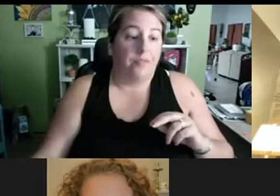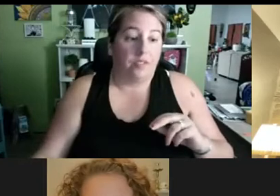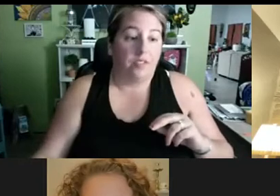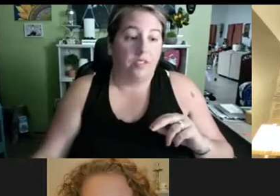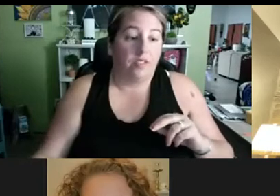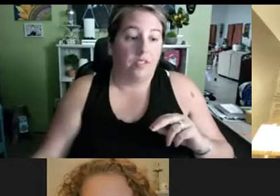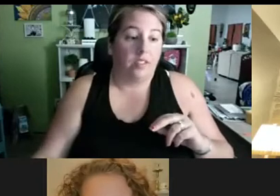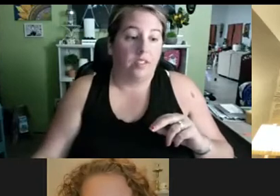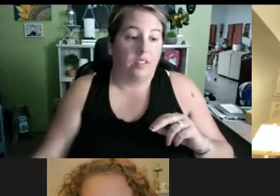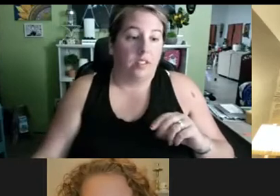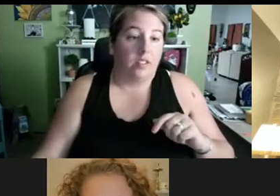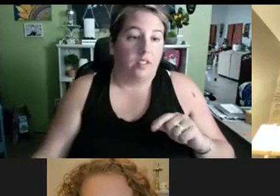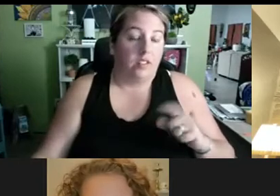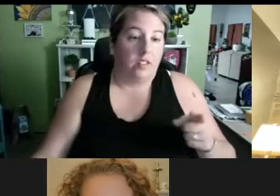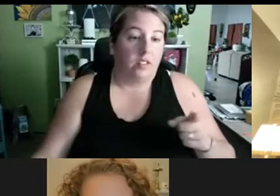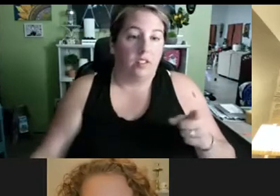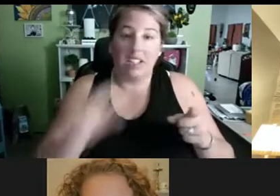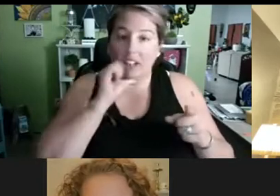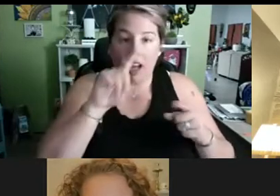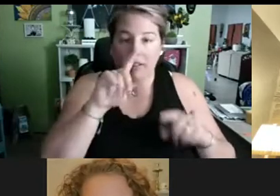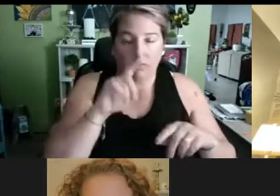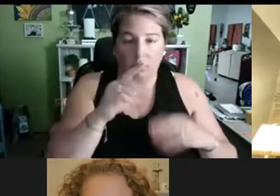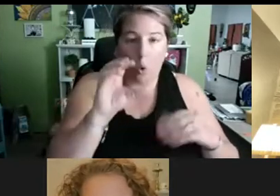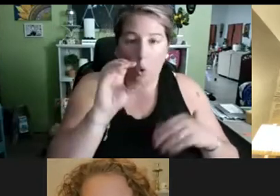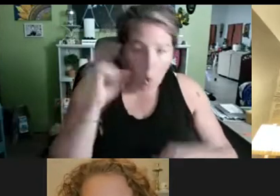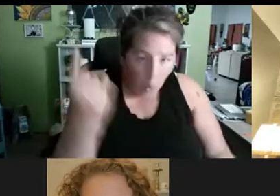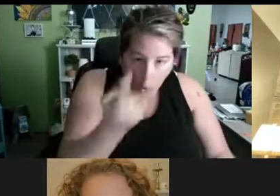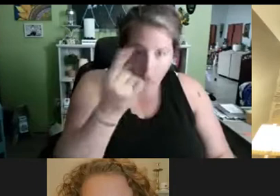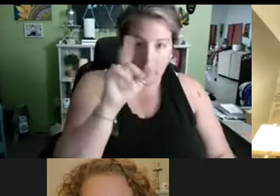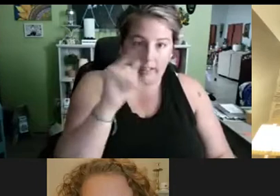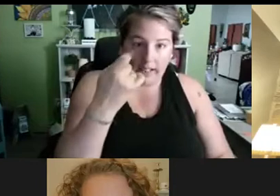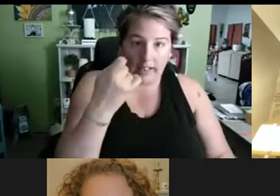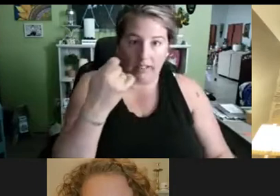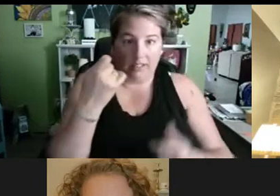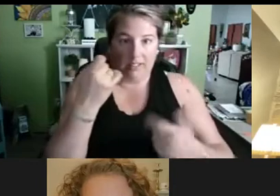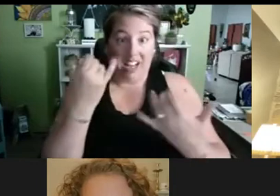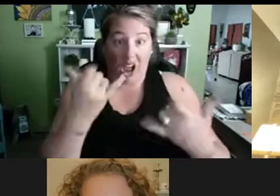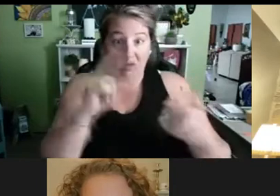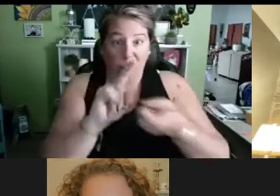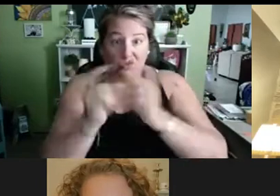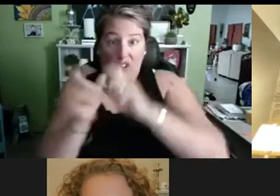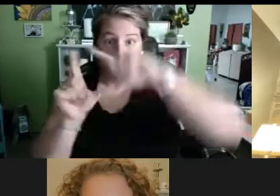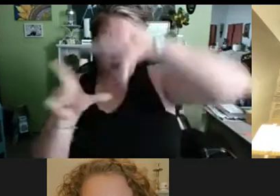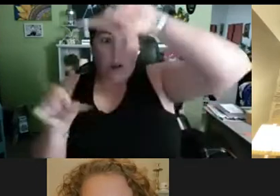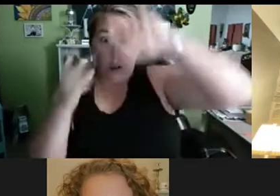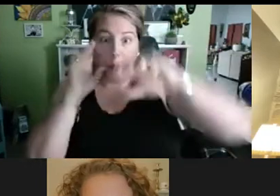it's not just a text, it's beautiful, or it's